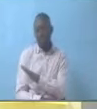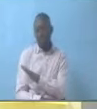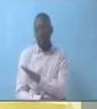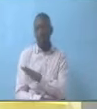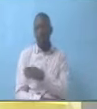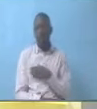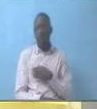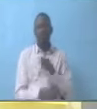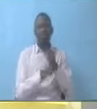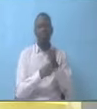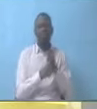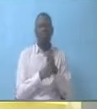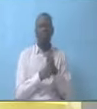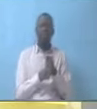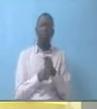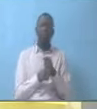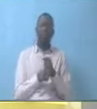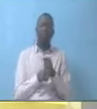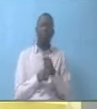or leave, make a bad situation getting